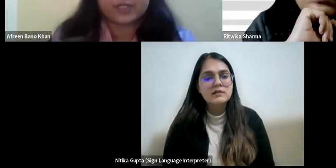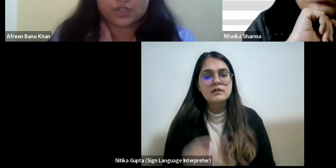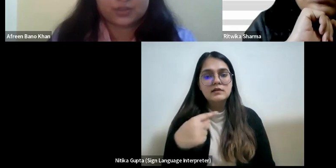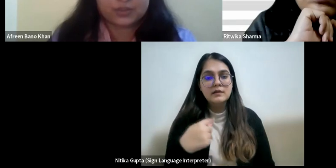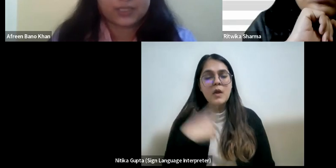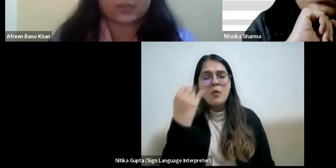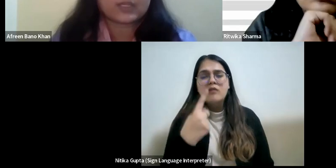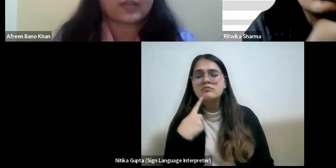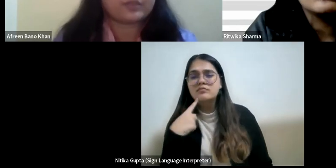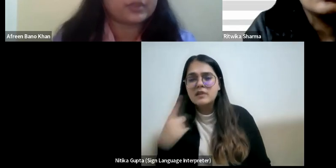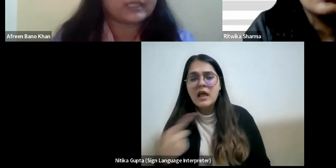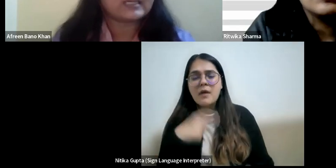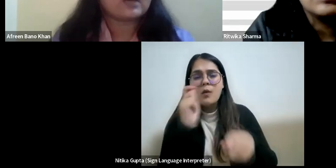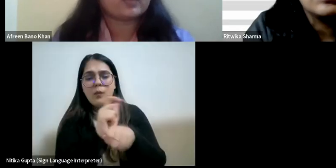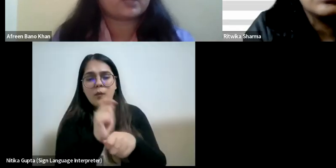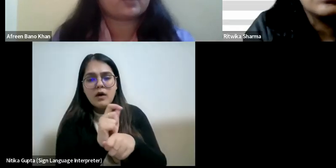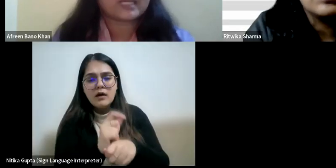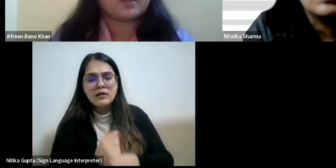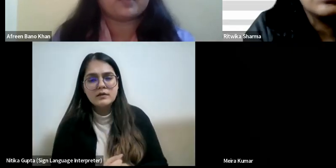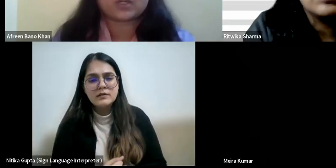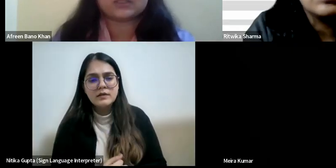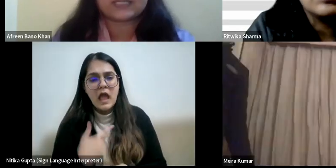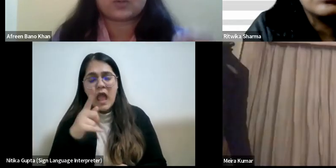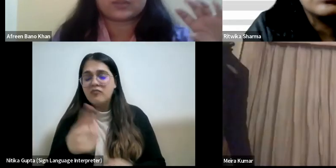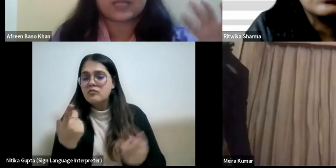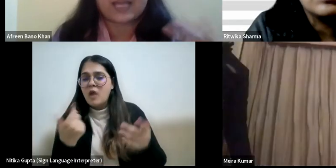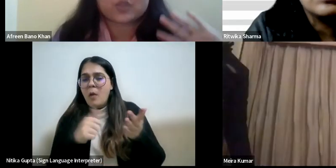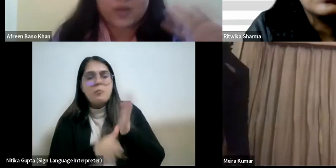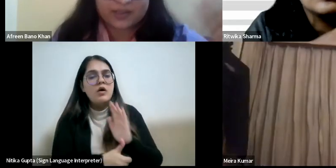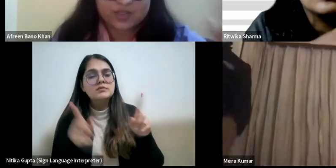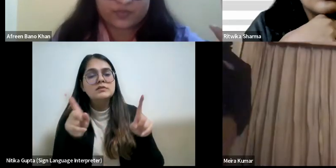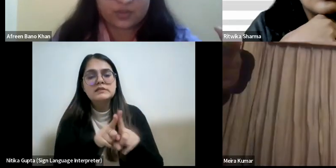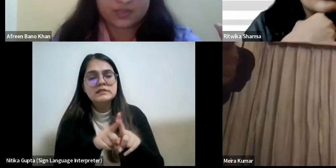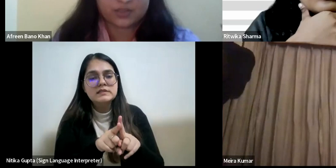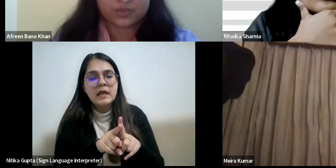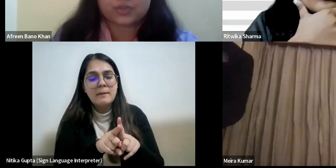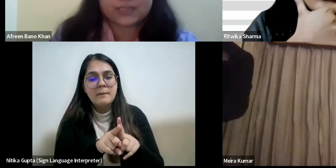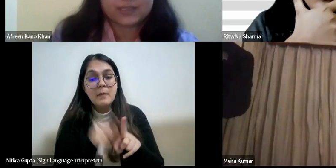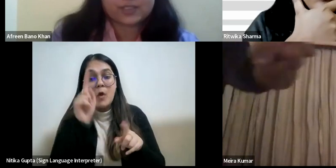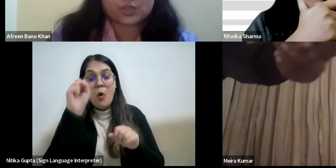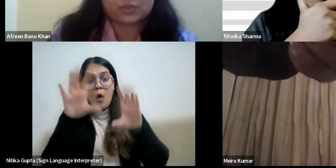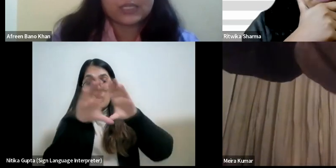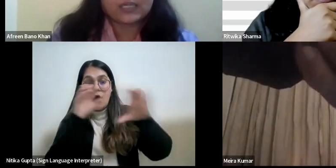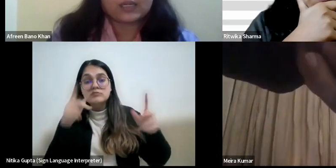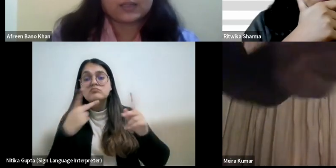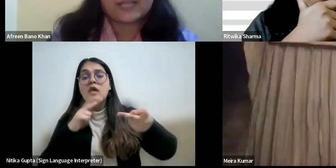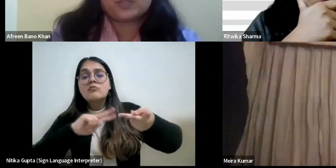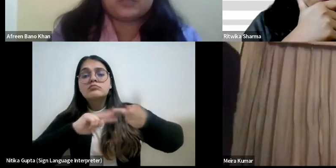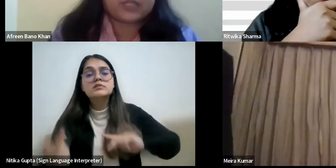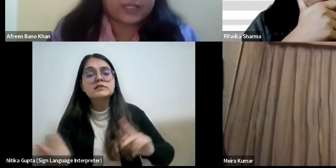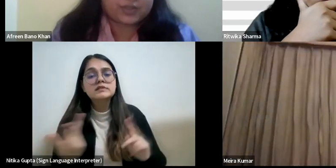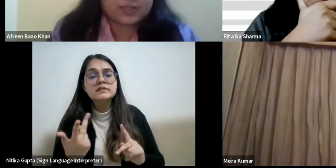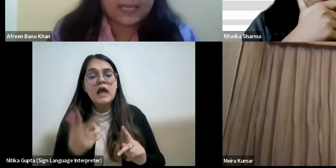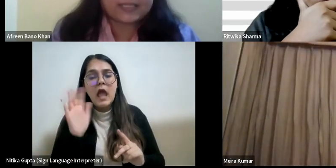like I mentioned, the kind of work I've been doing, for me, it became important that the abstractness of the Constitution translates to